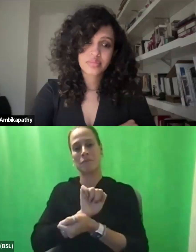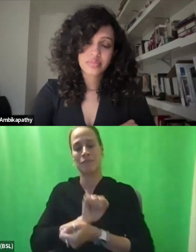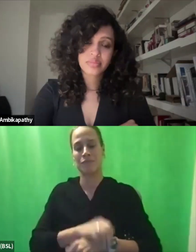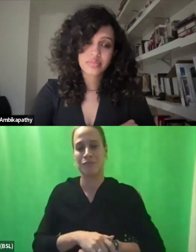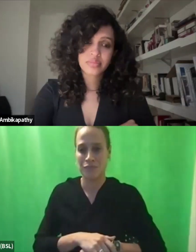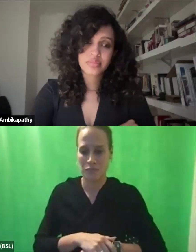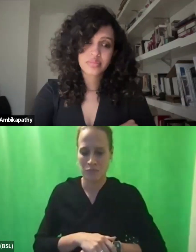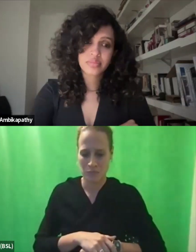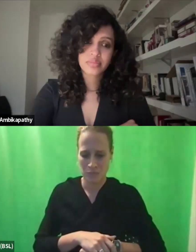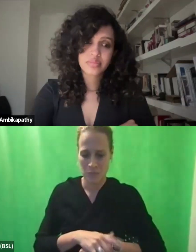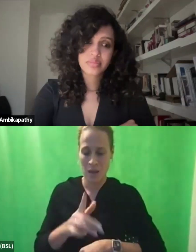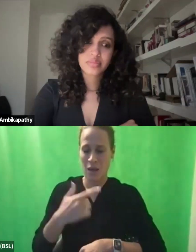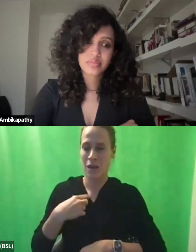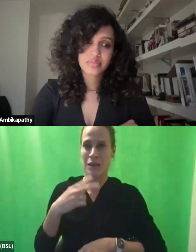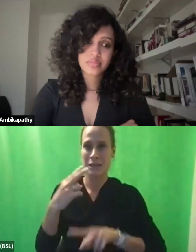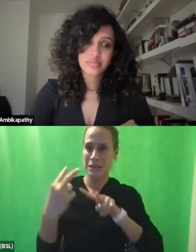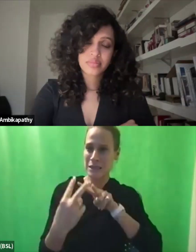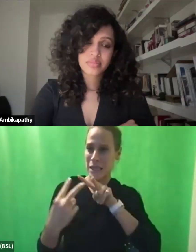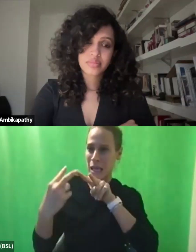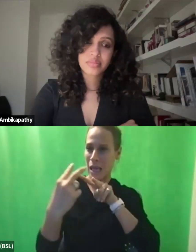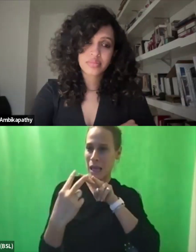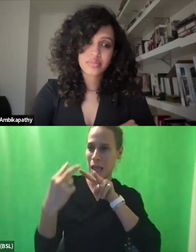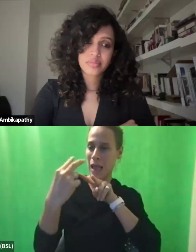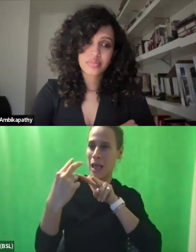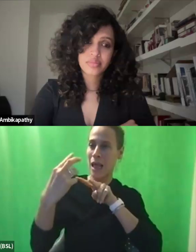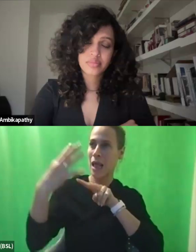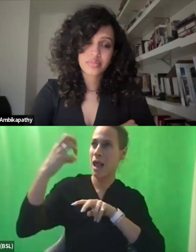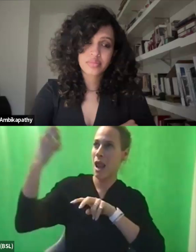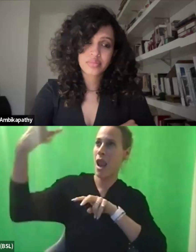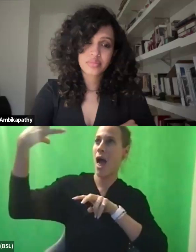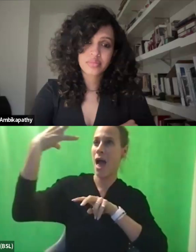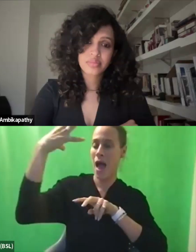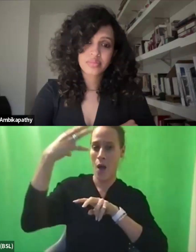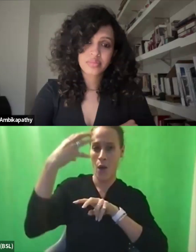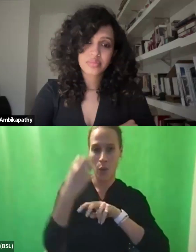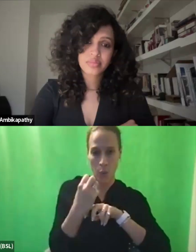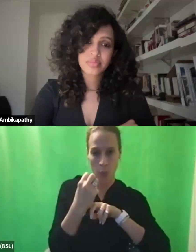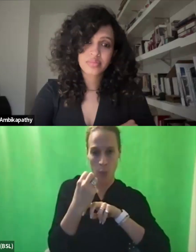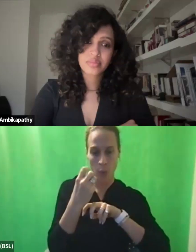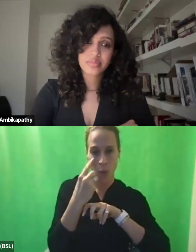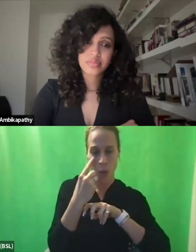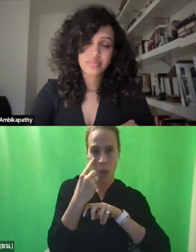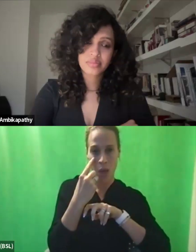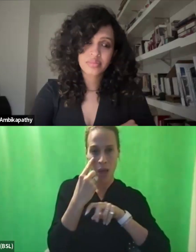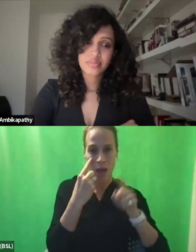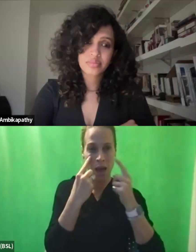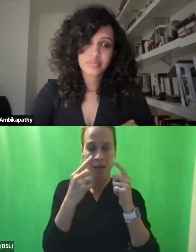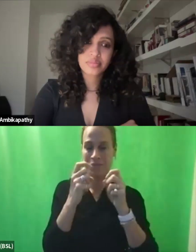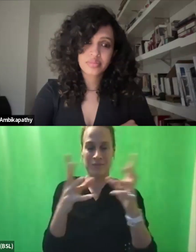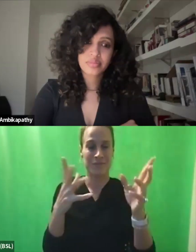Whenever I see the boundless light in your eyes, light that grows dim and vanishes in exchange for some measly bread each